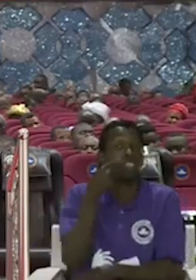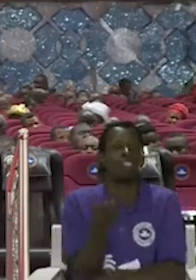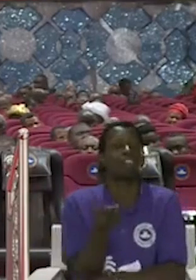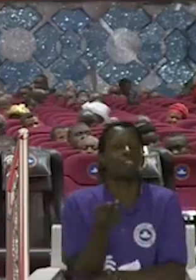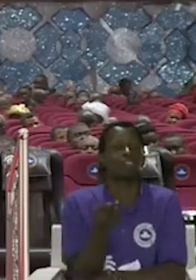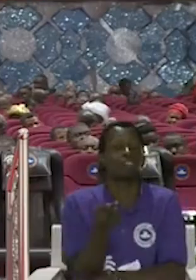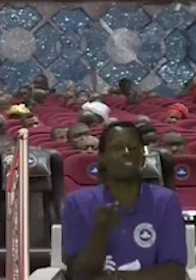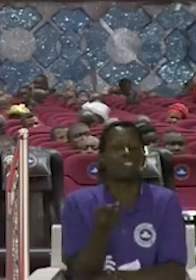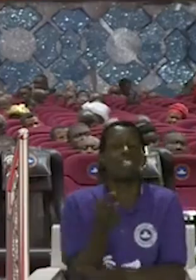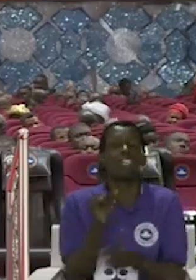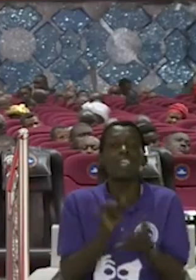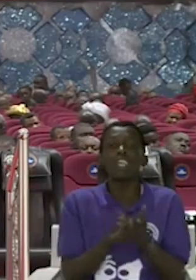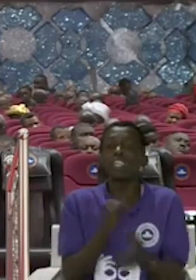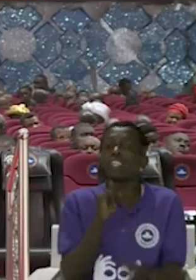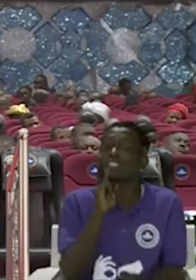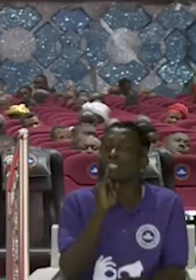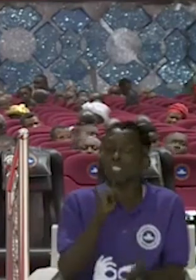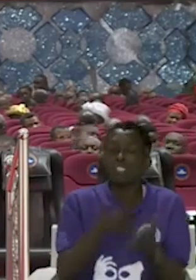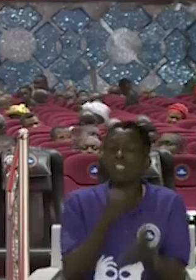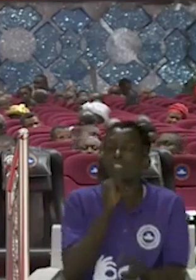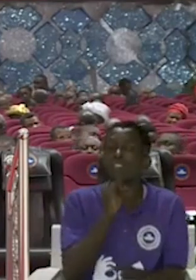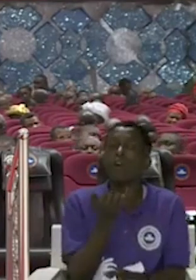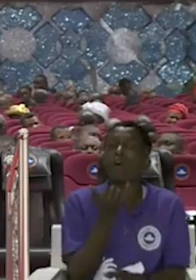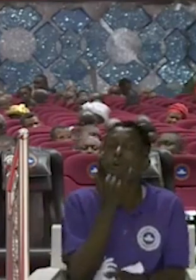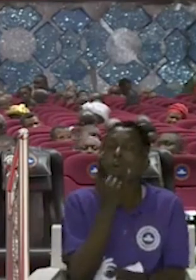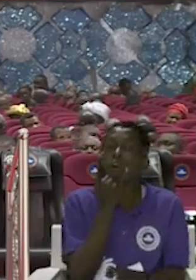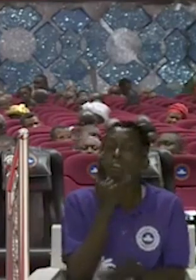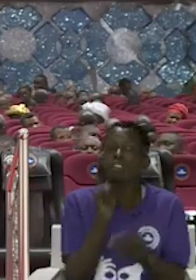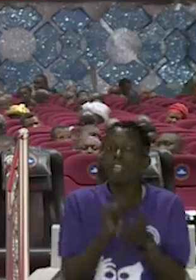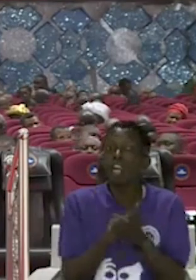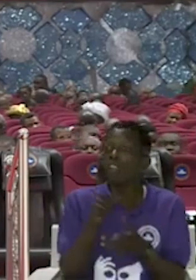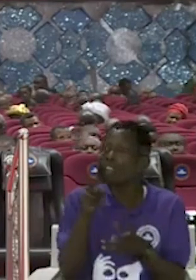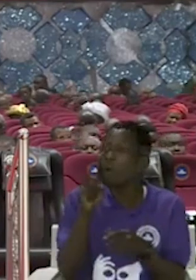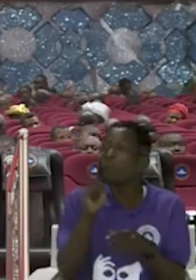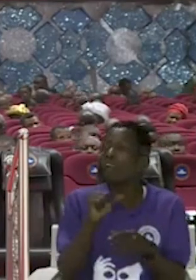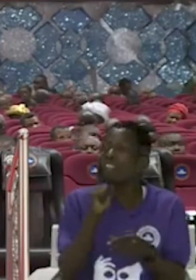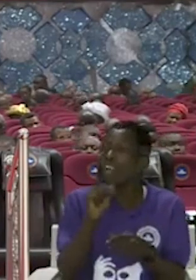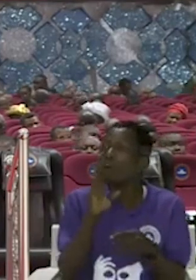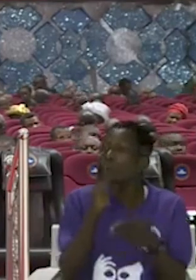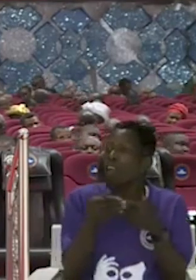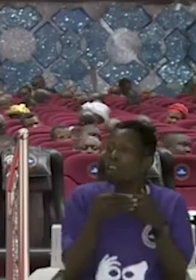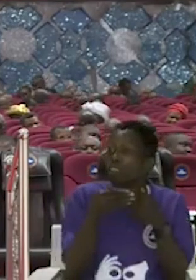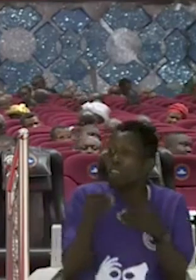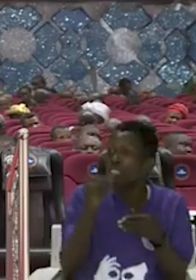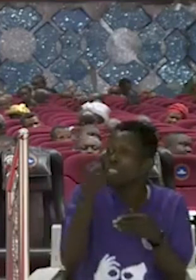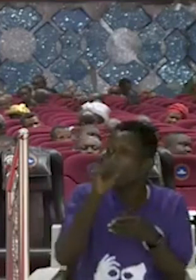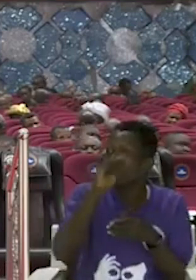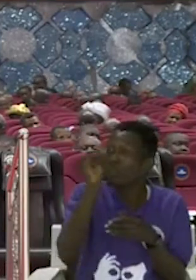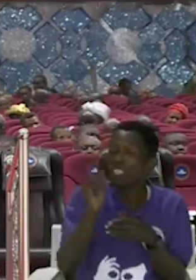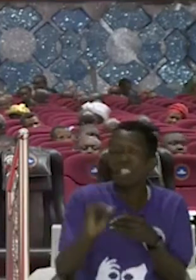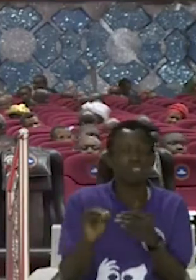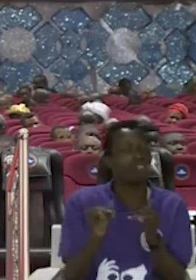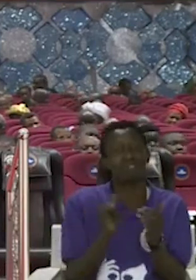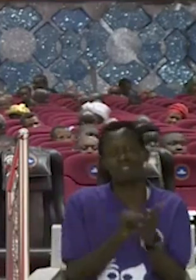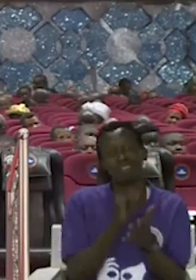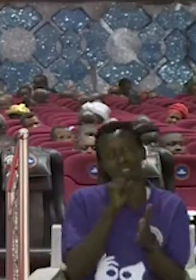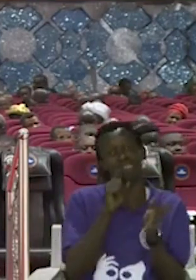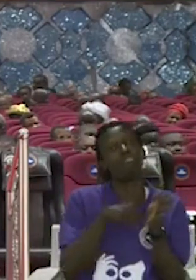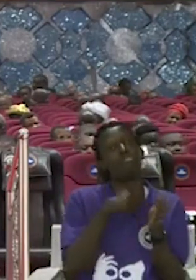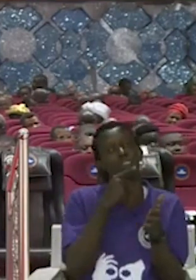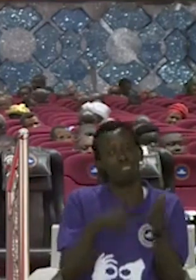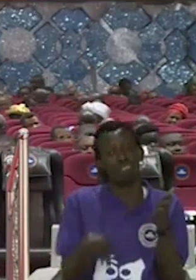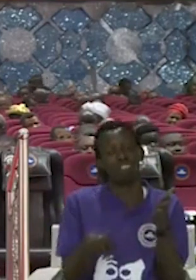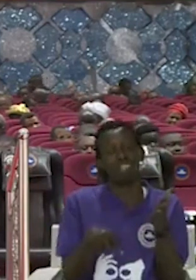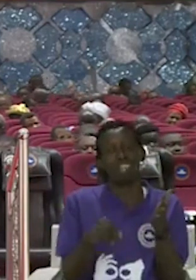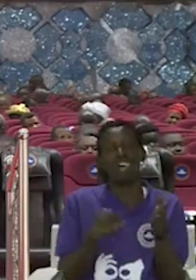That it is wrong for somebody to say, you must not go beyond 10%. That will be wrong. I'll be slowing